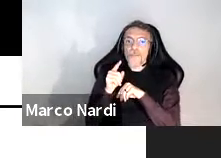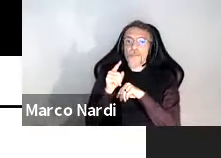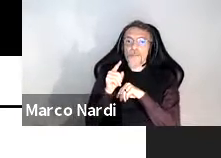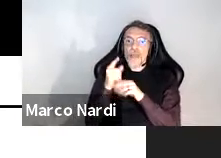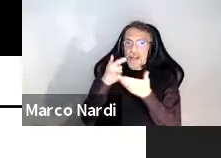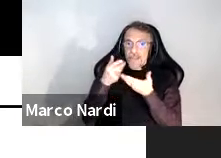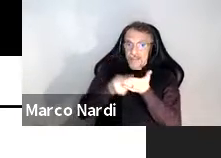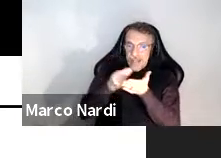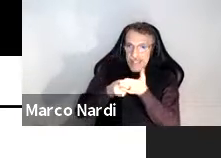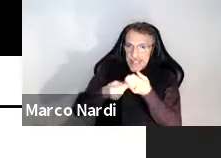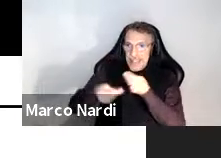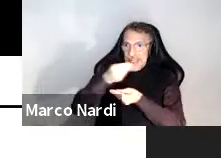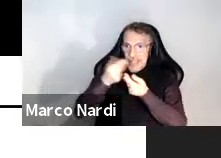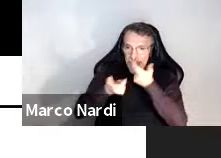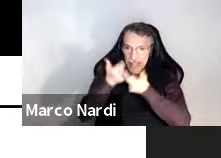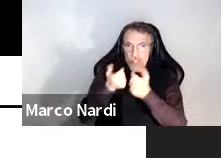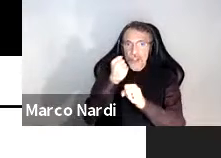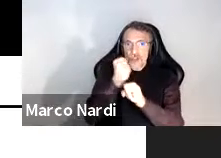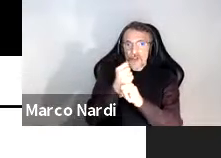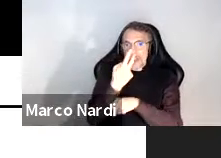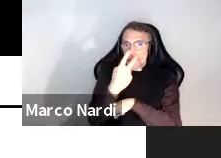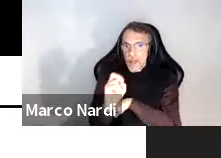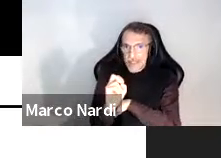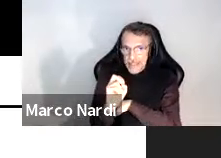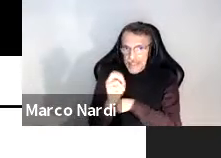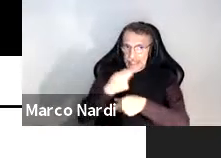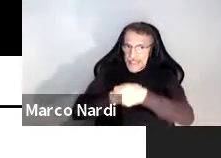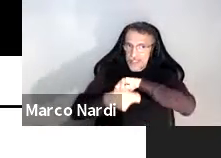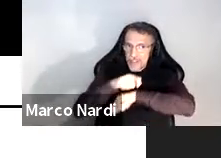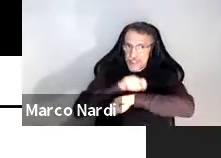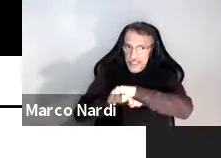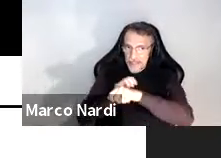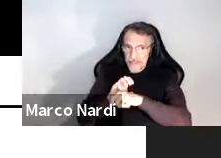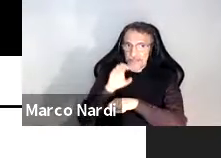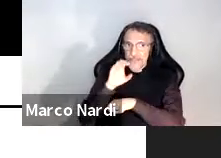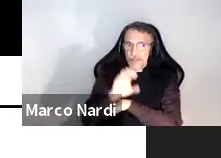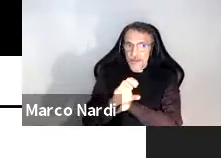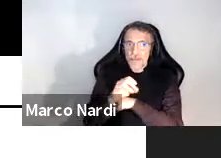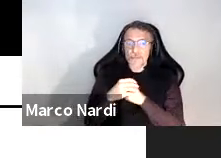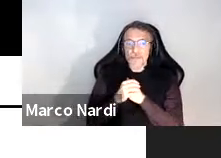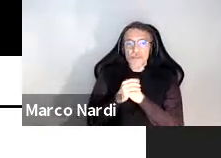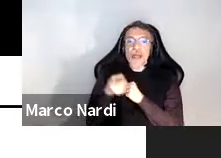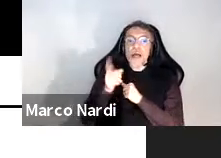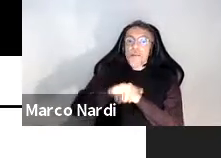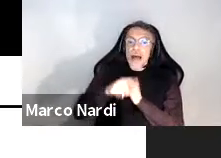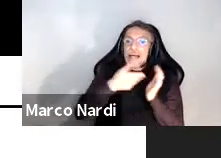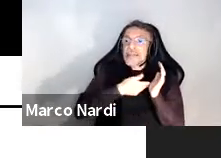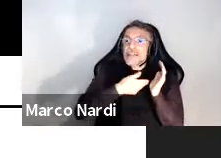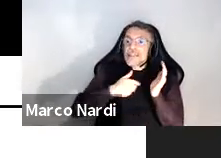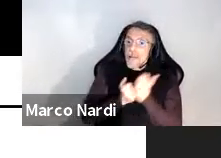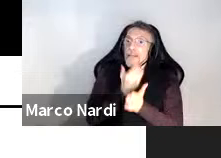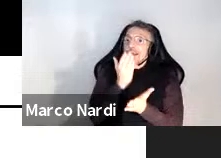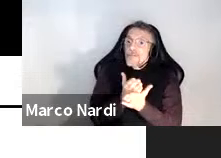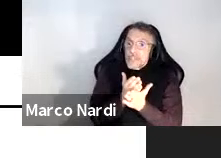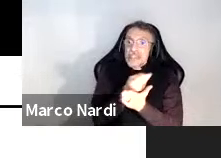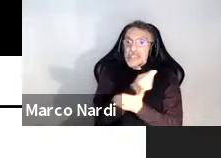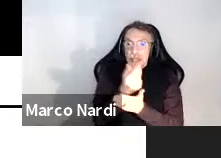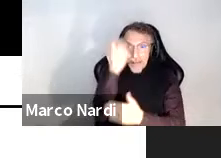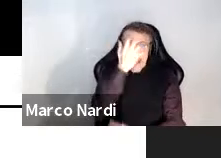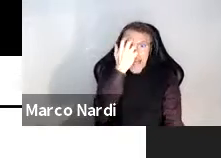finding liquidity through the G20 initiatives. But in addition to that, there were some guarantees that some of the countries had